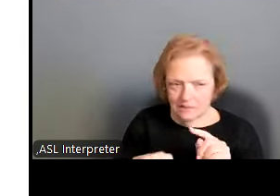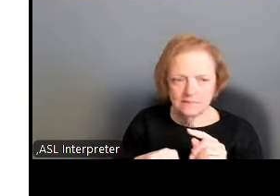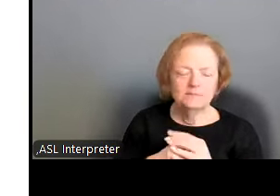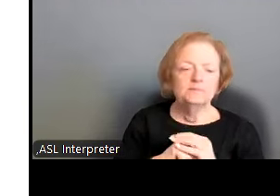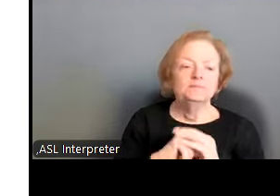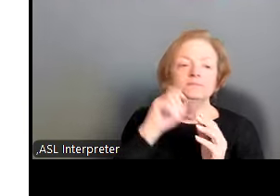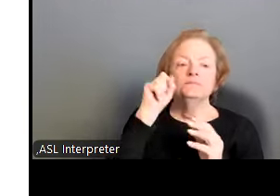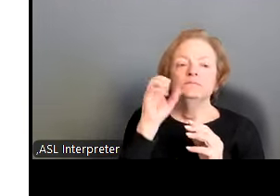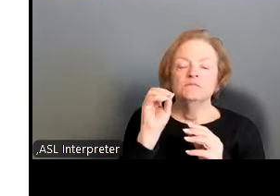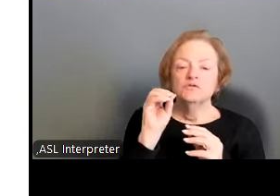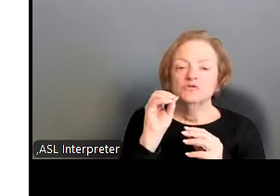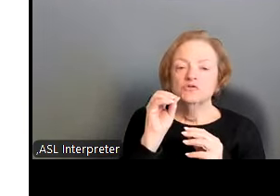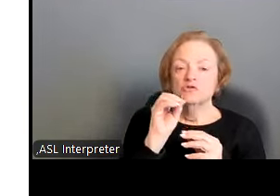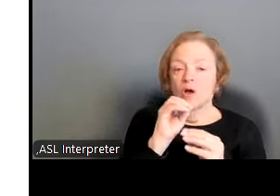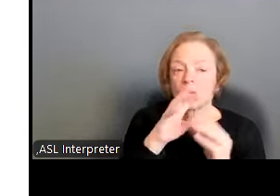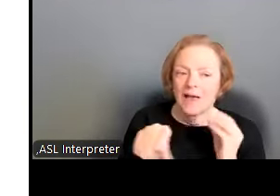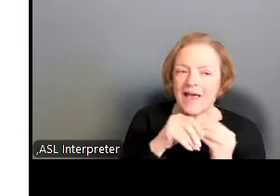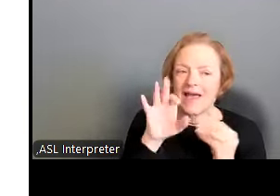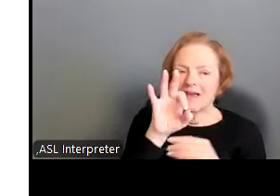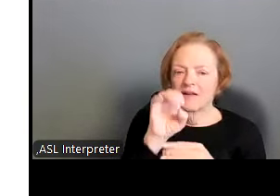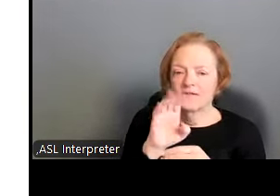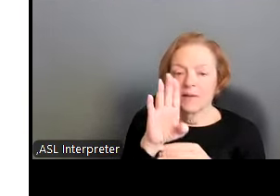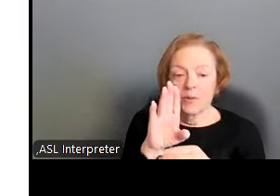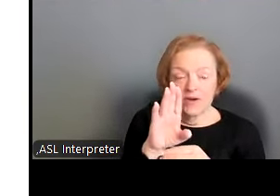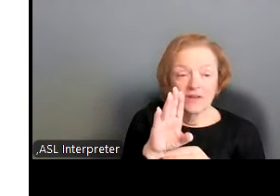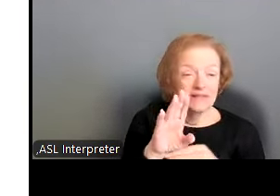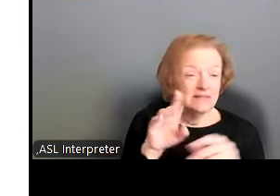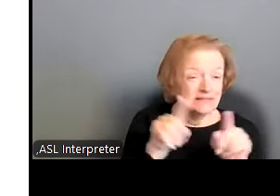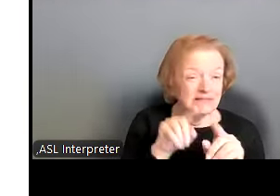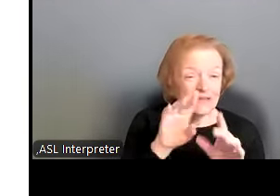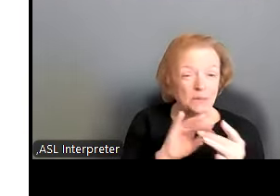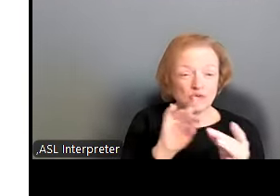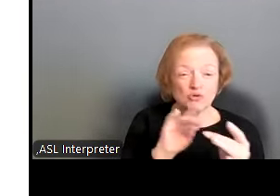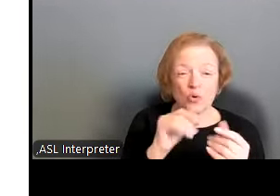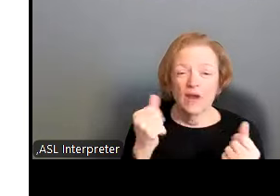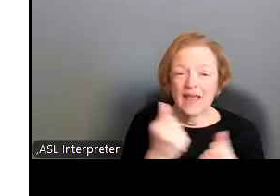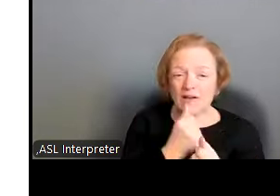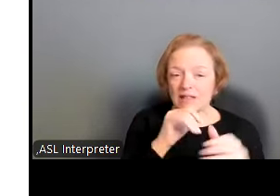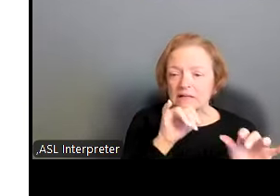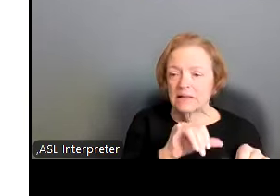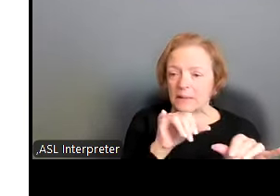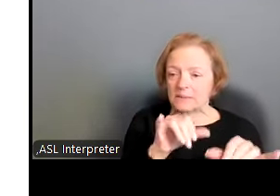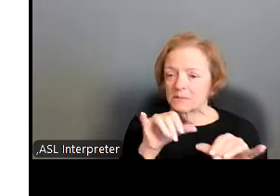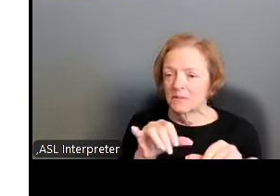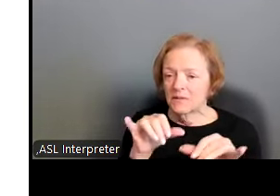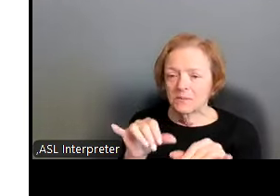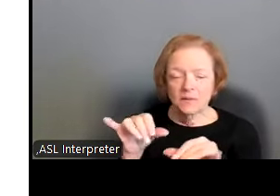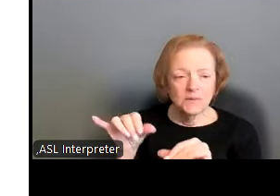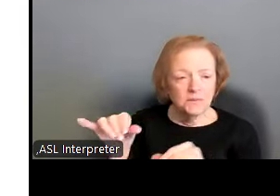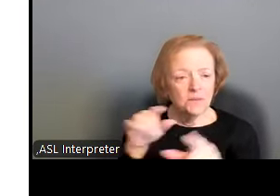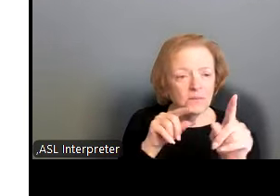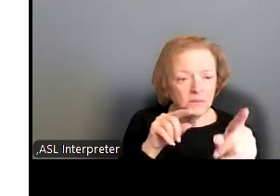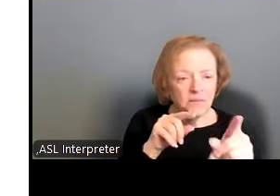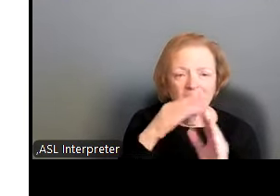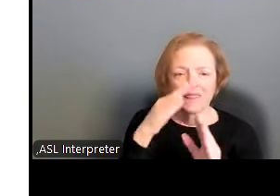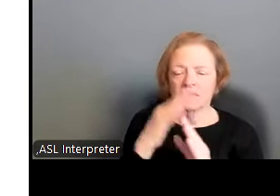I'll snap in February, basically the same story. Everything's kind of remaining the same, kind of staying at the top of the recent